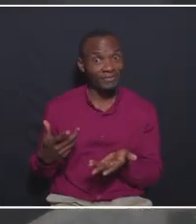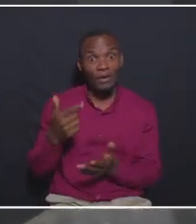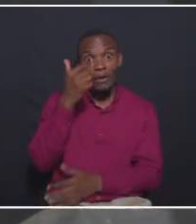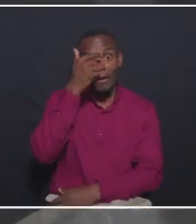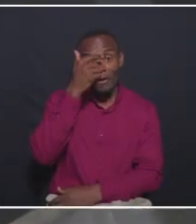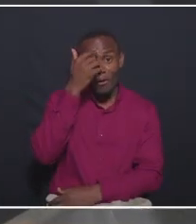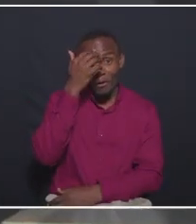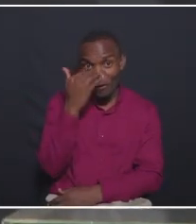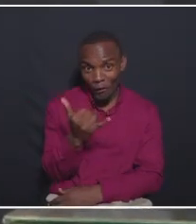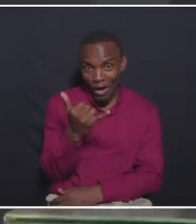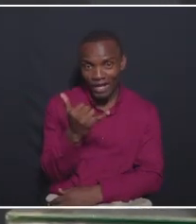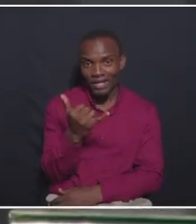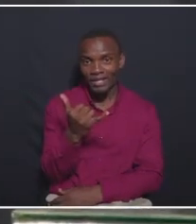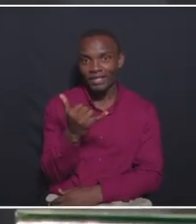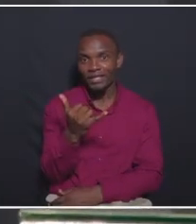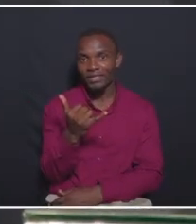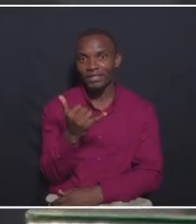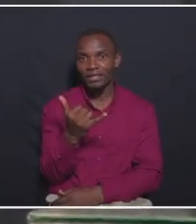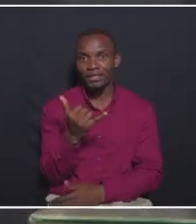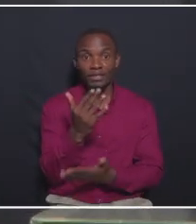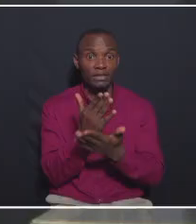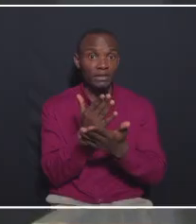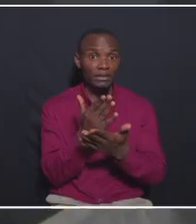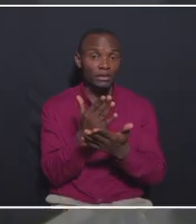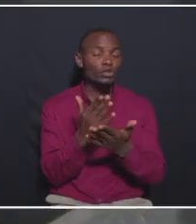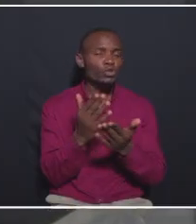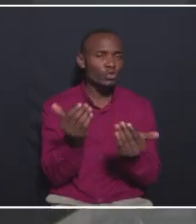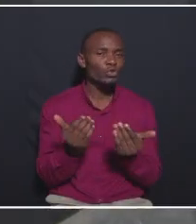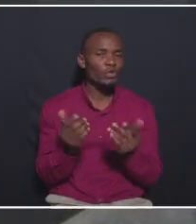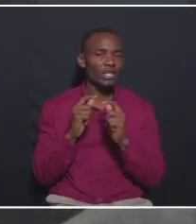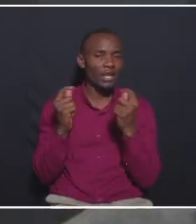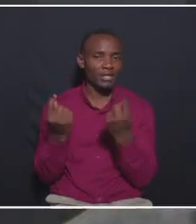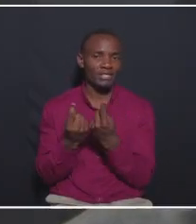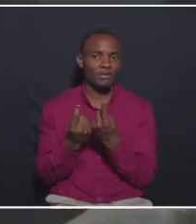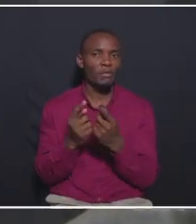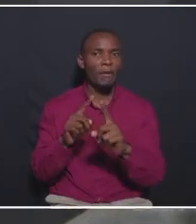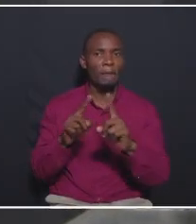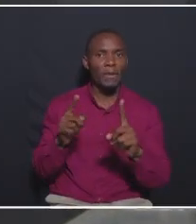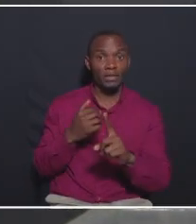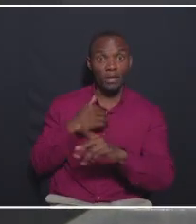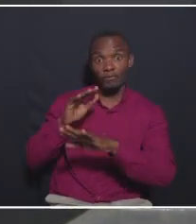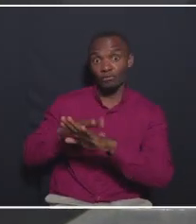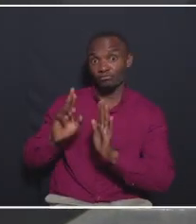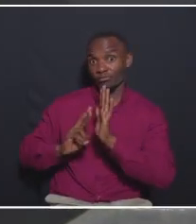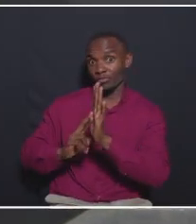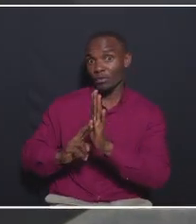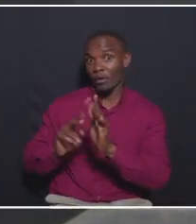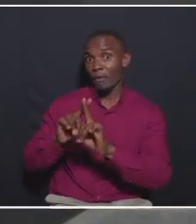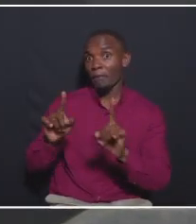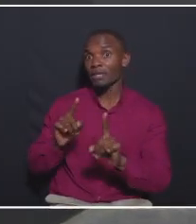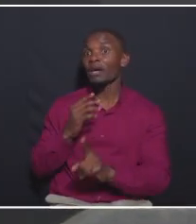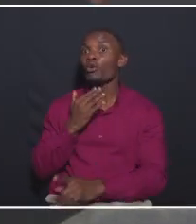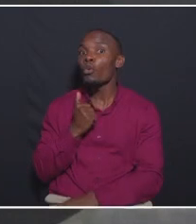Because it really does take a team, but you have a good representation here. But I'm going to throw this question to